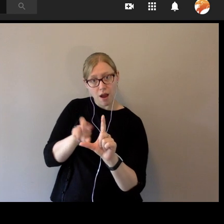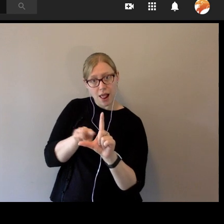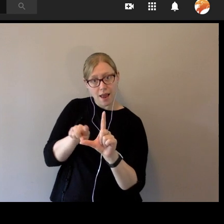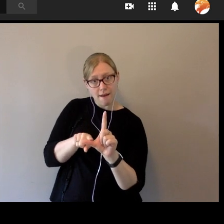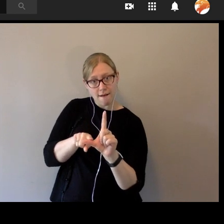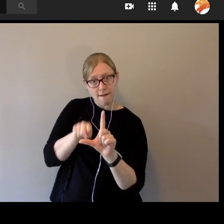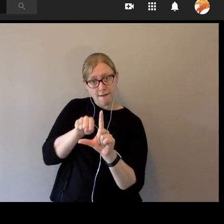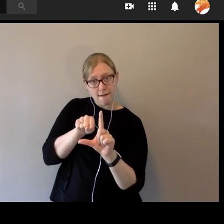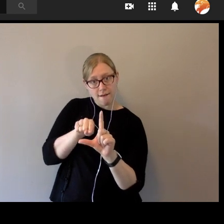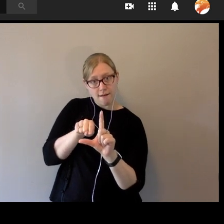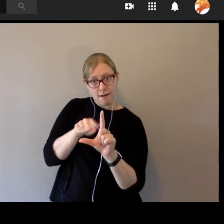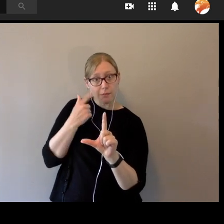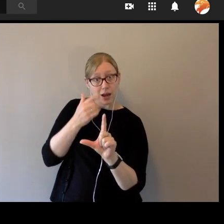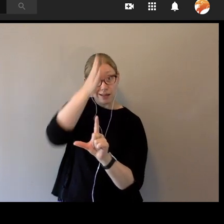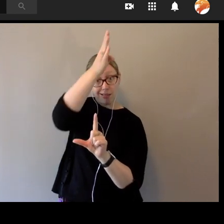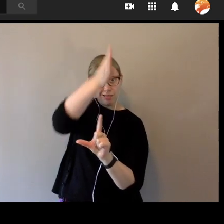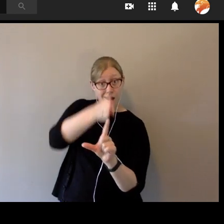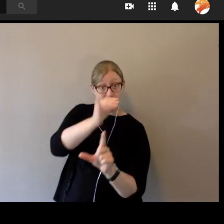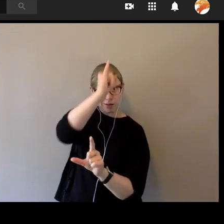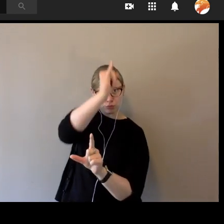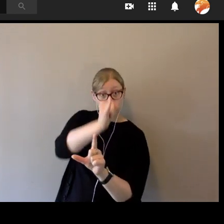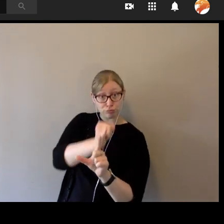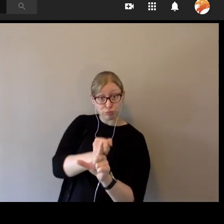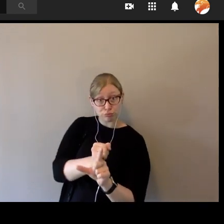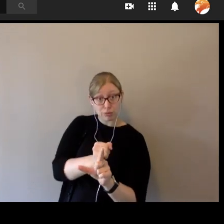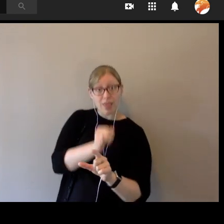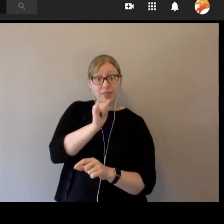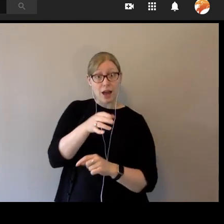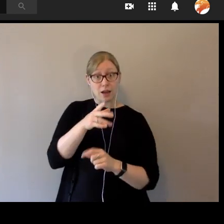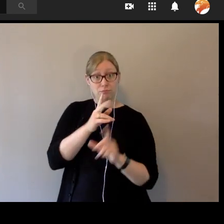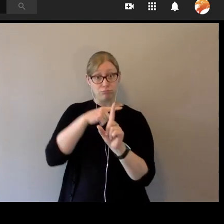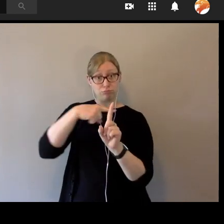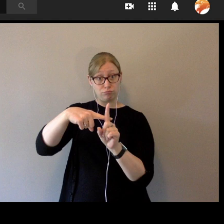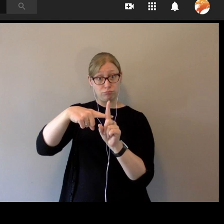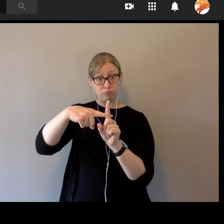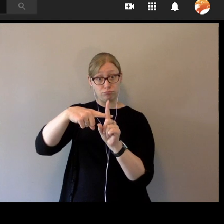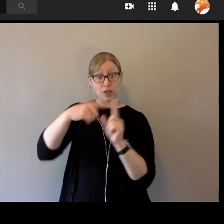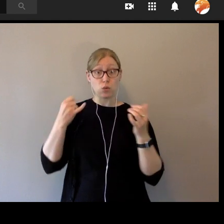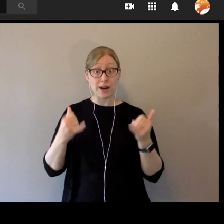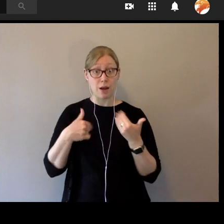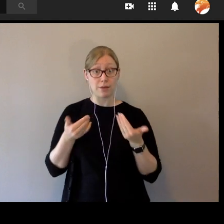perpendicular. And so now when I draw this, I'm going to